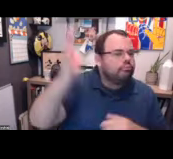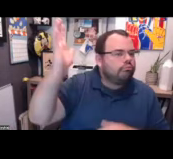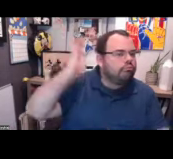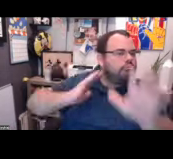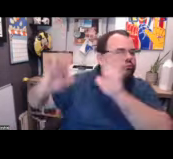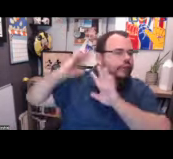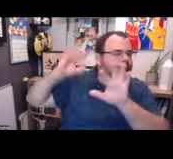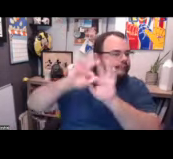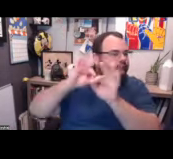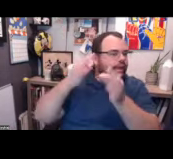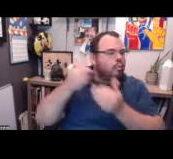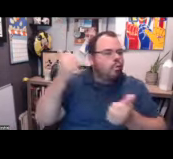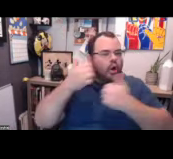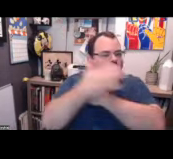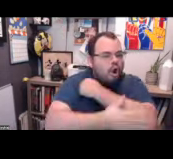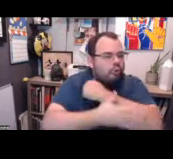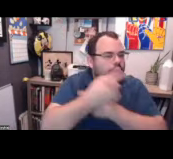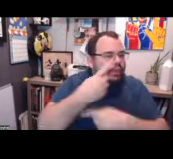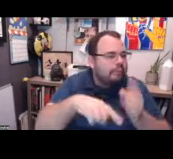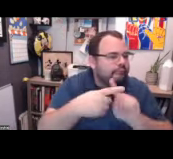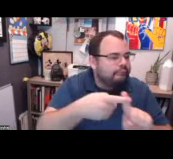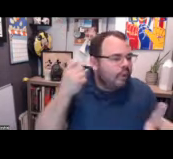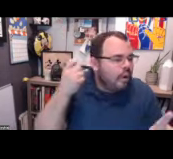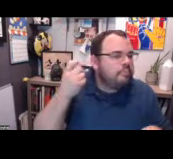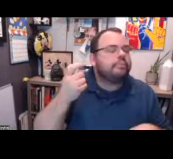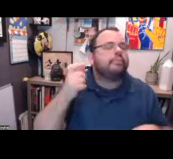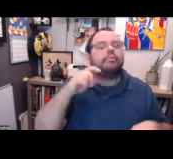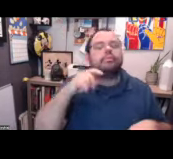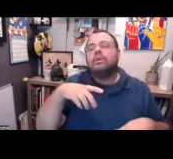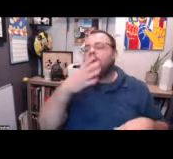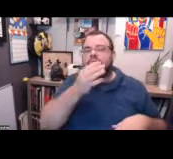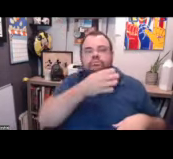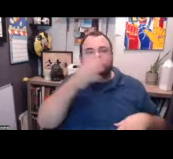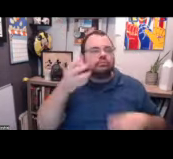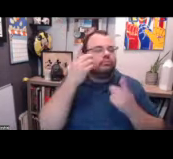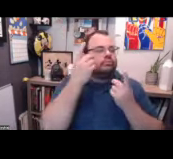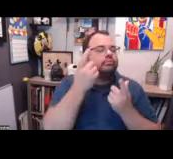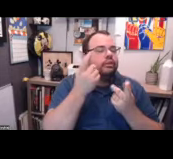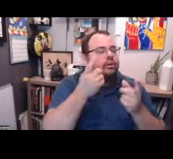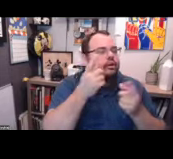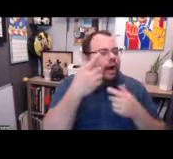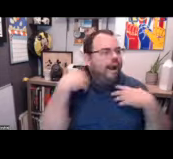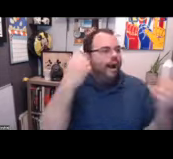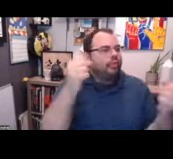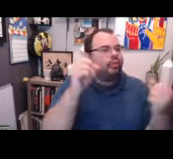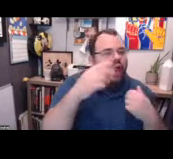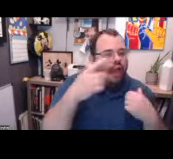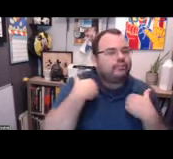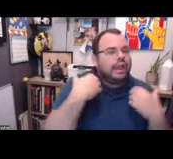test, and it searches your ancestral history, like where you're from,